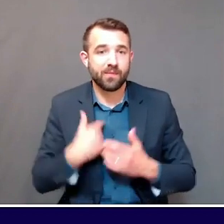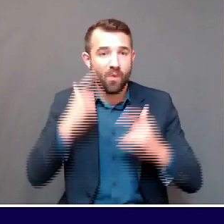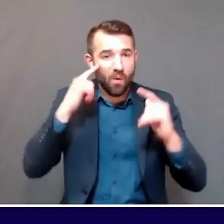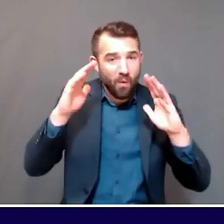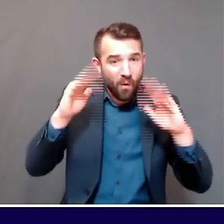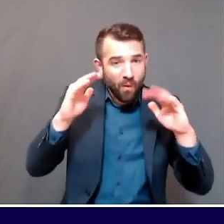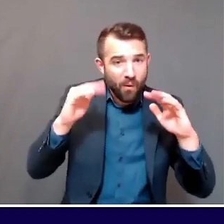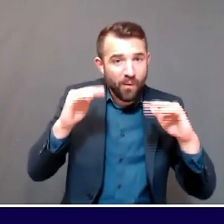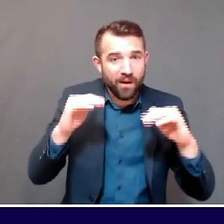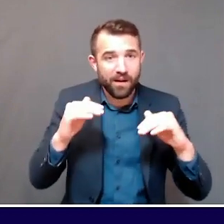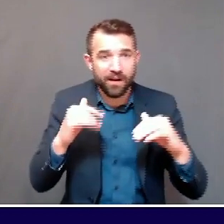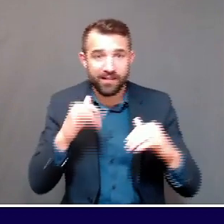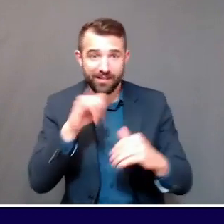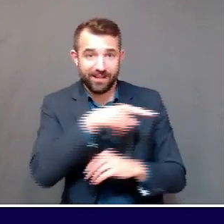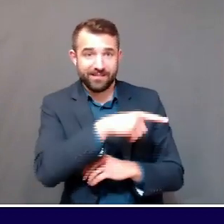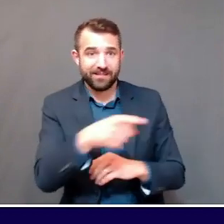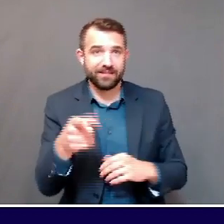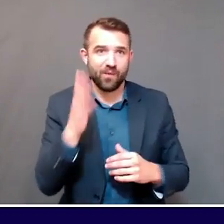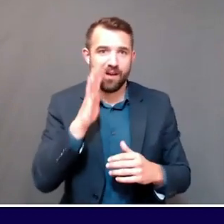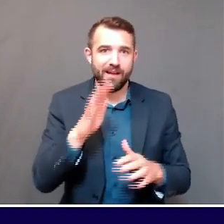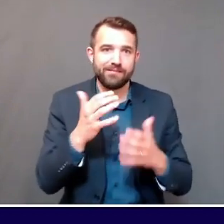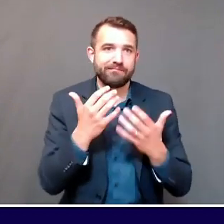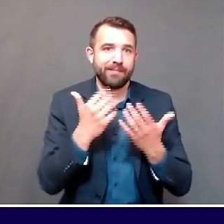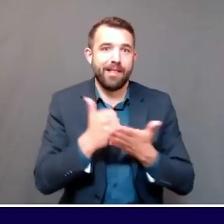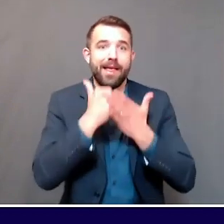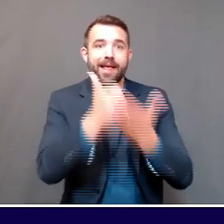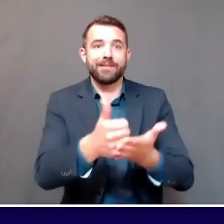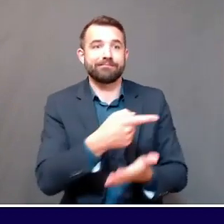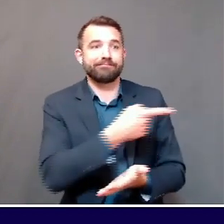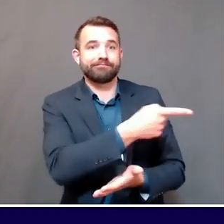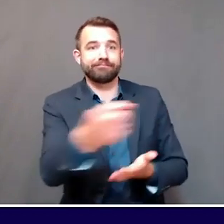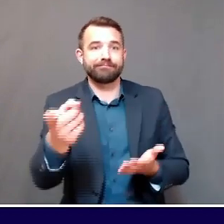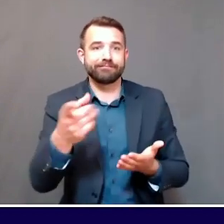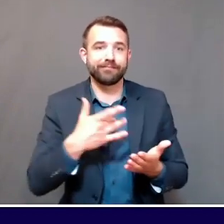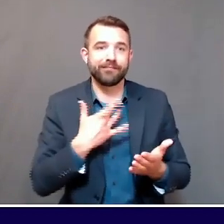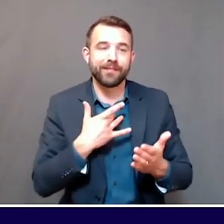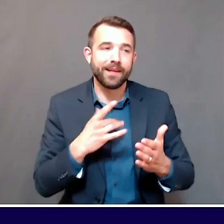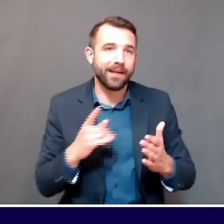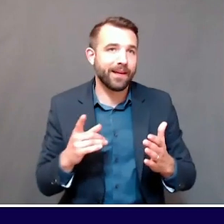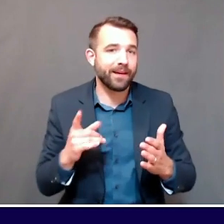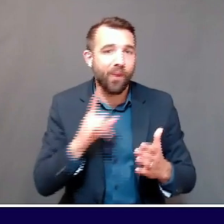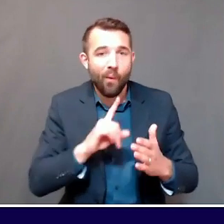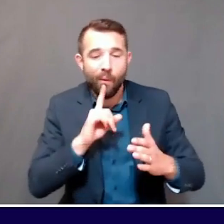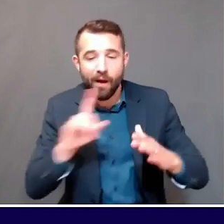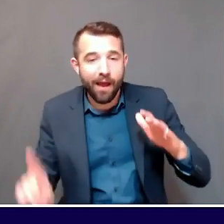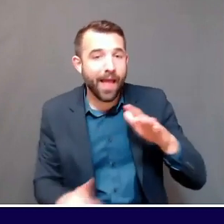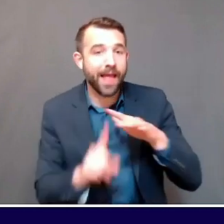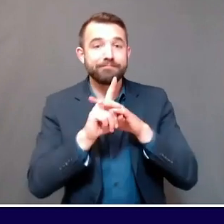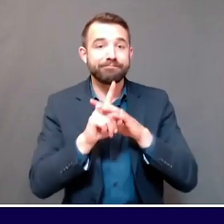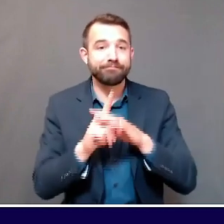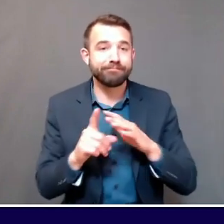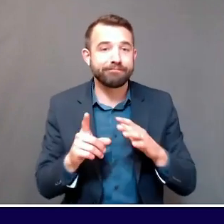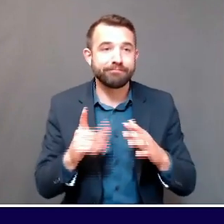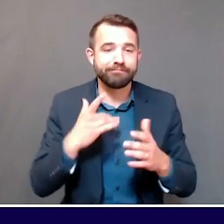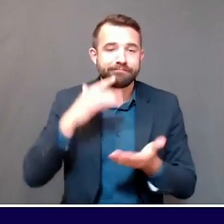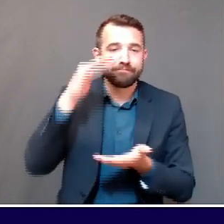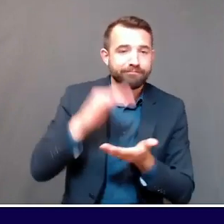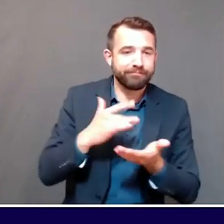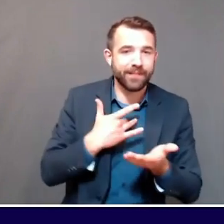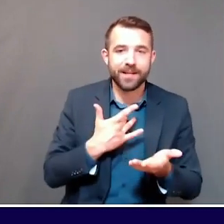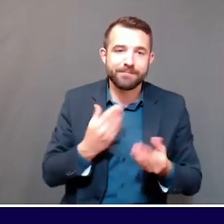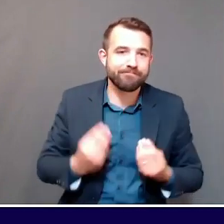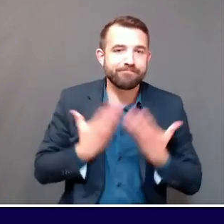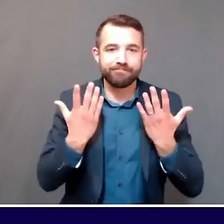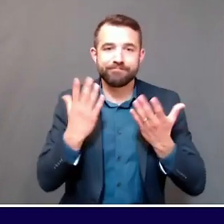hope that we can try to stem this epidemic of loneliness from occurring during this time of pandemic. So with